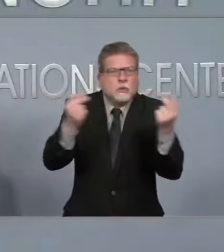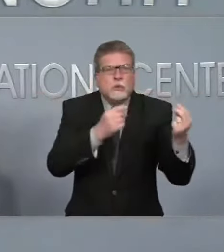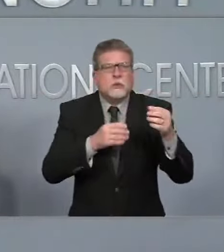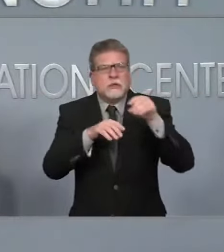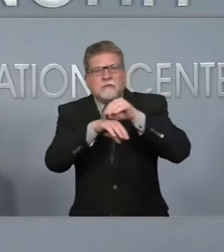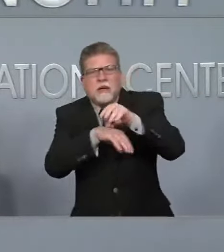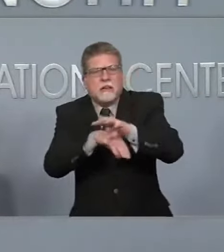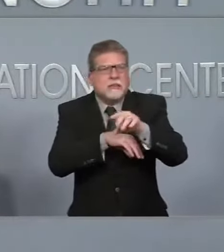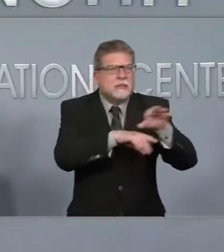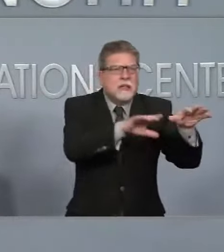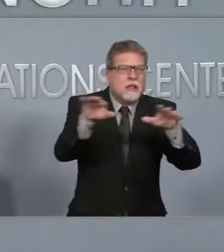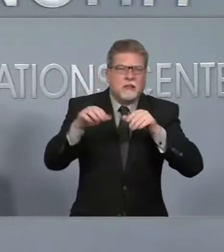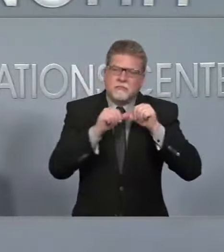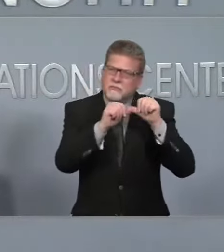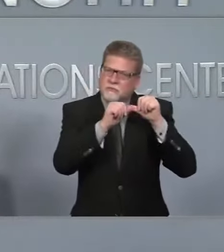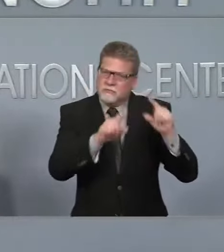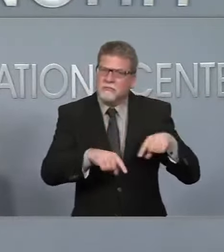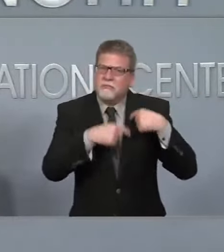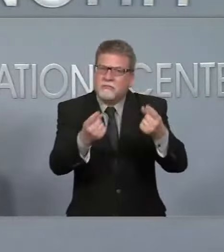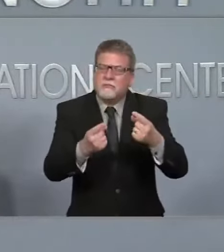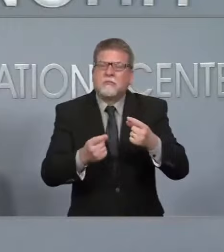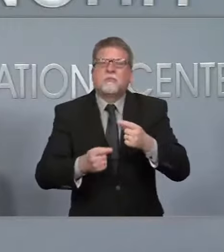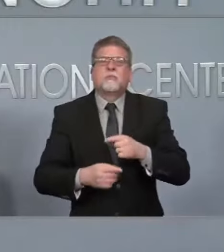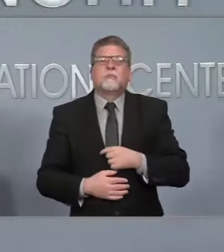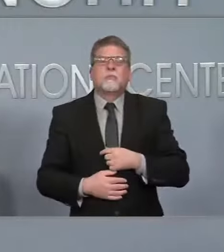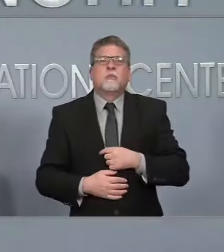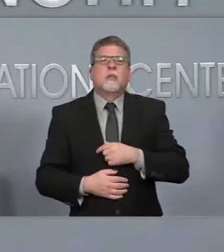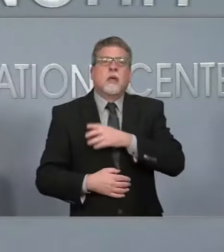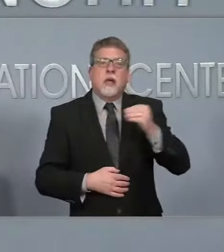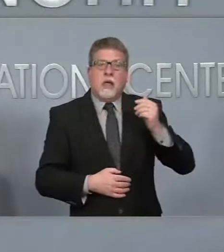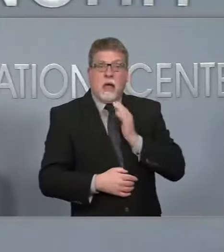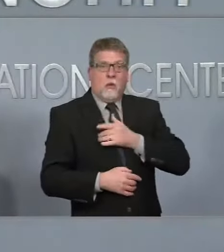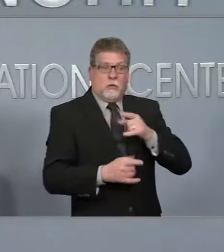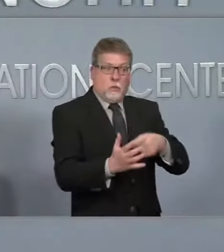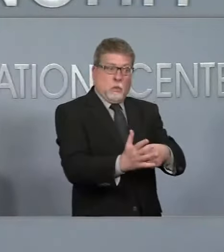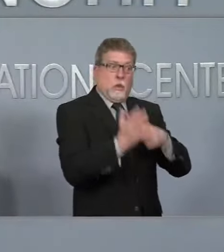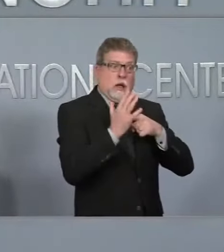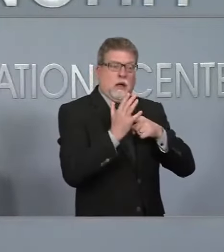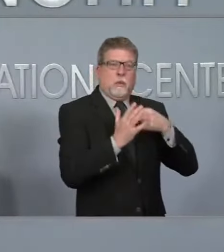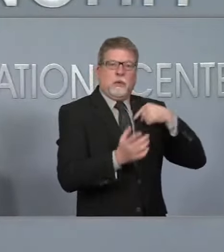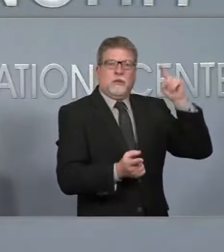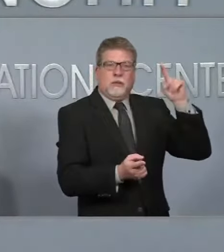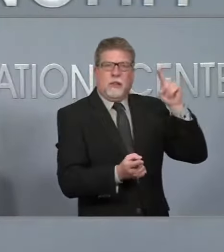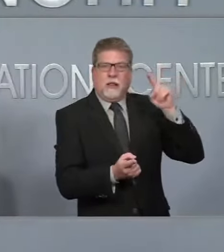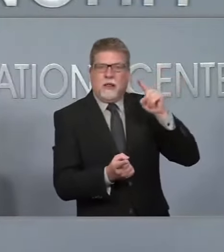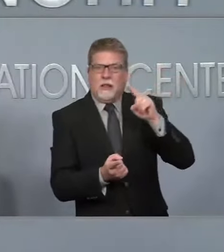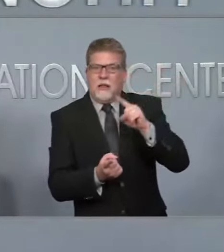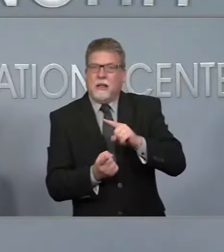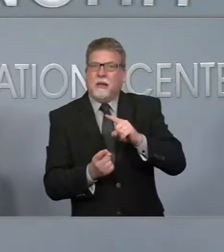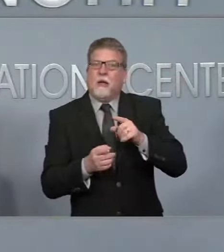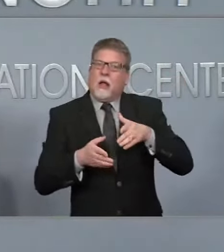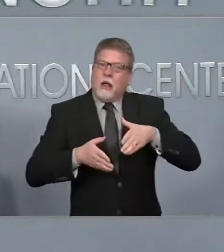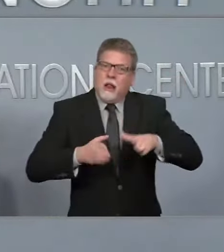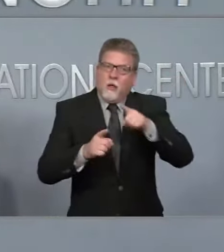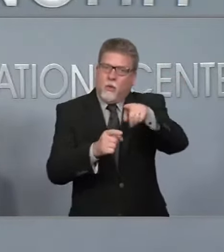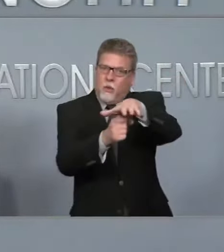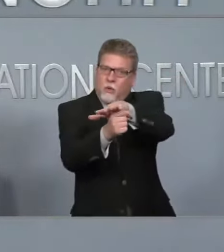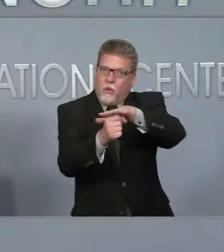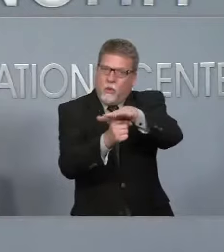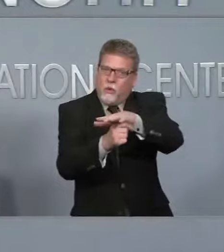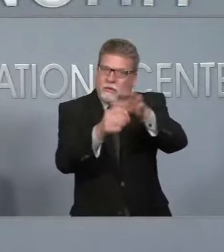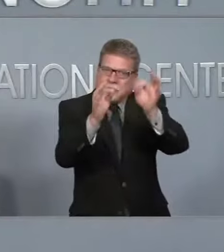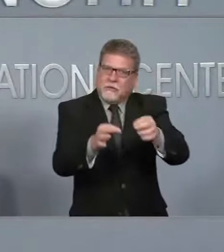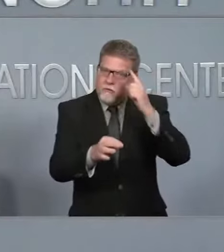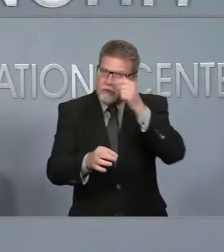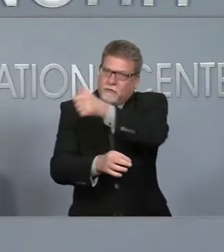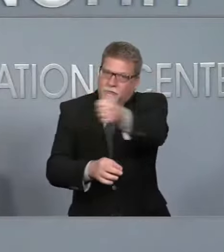make educated choices. These efforts have worked. We've prioritized getting children safely back